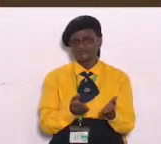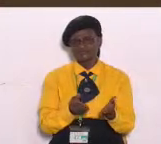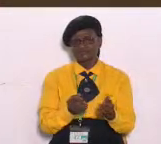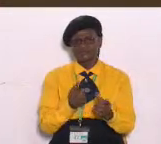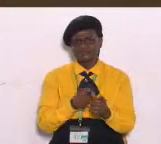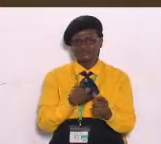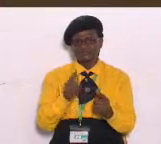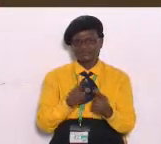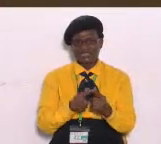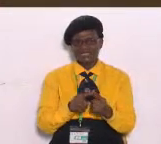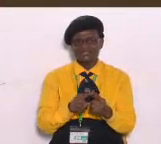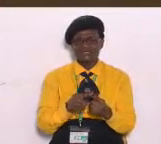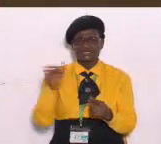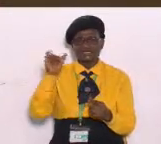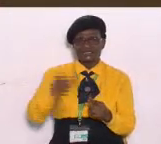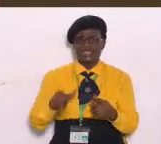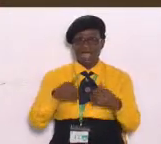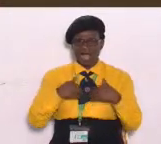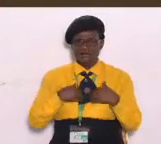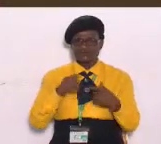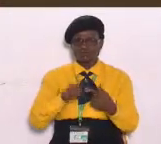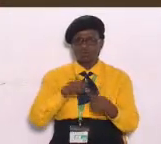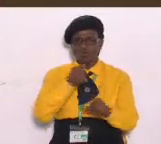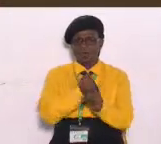Then they have to make a choice,